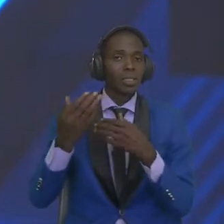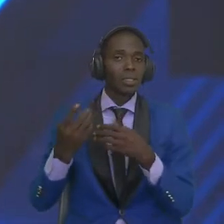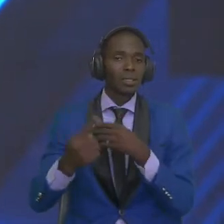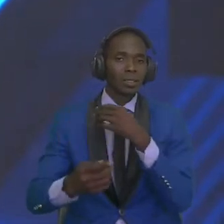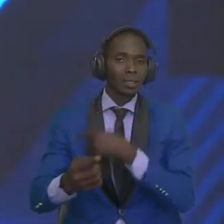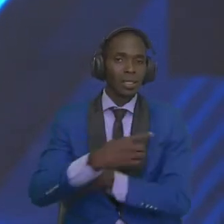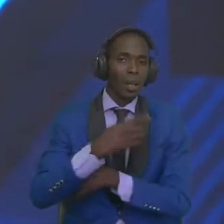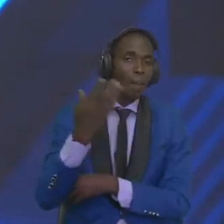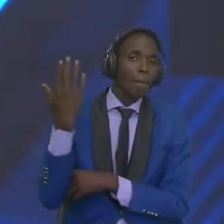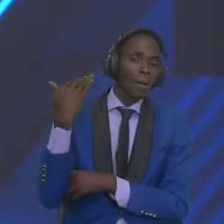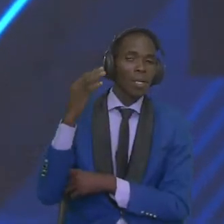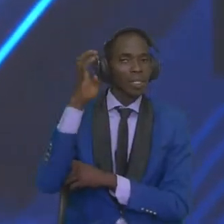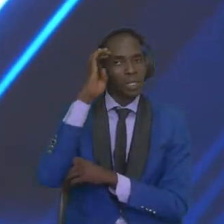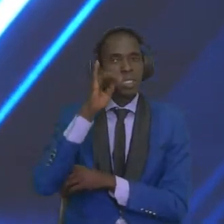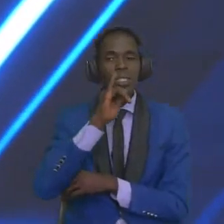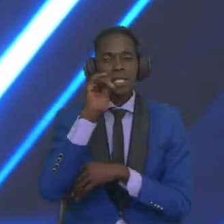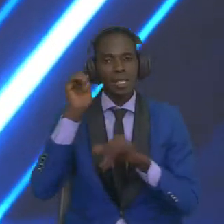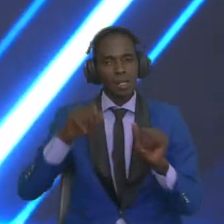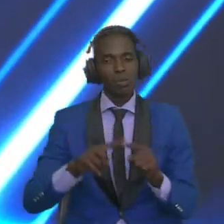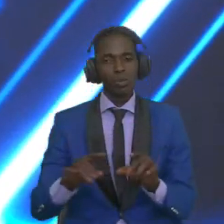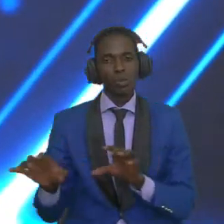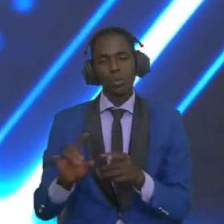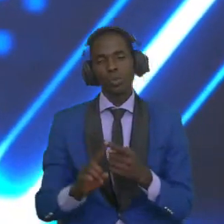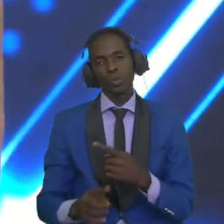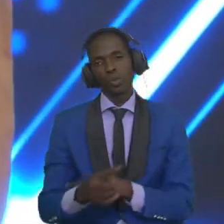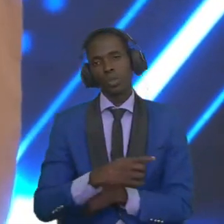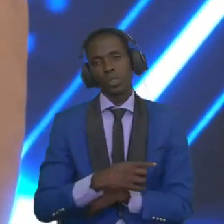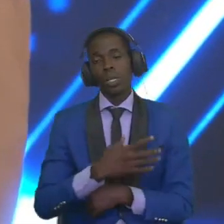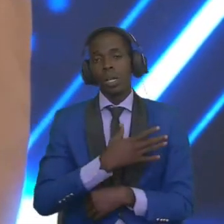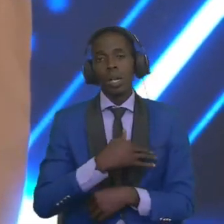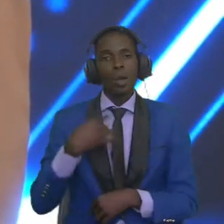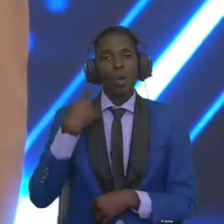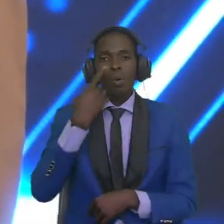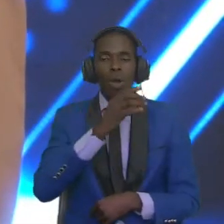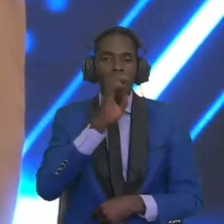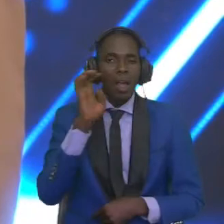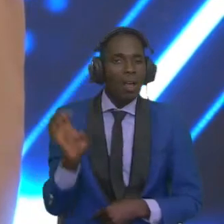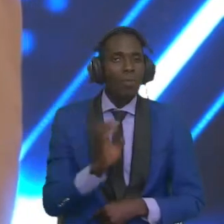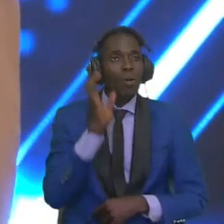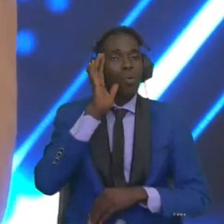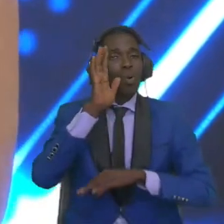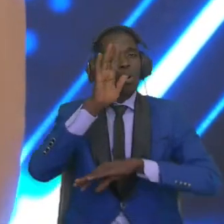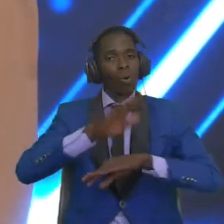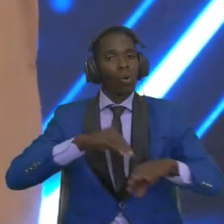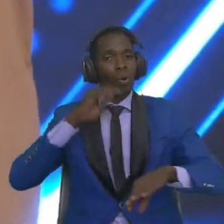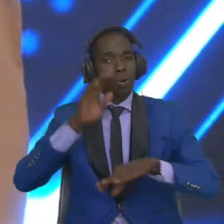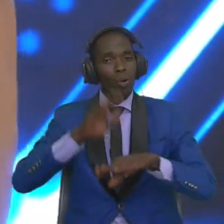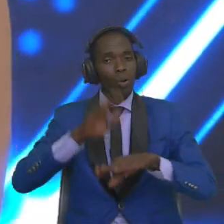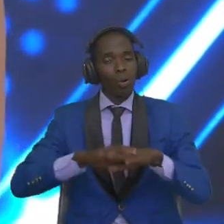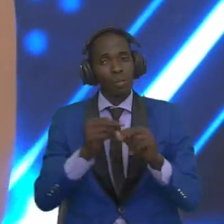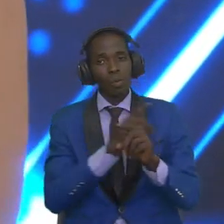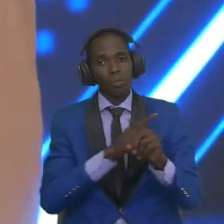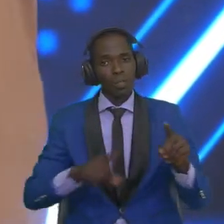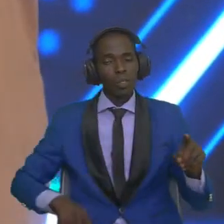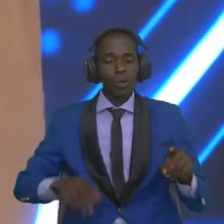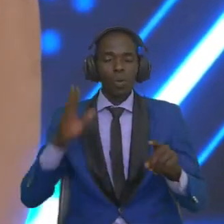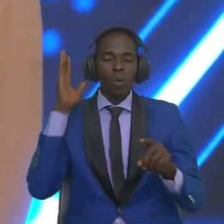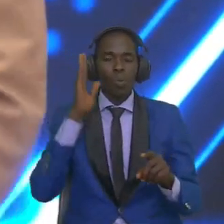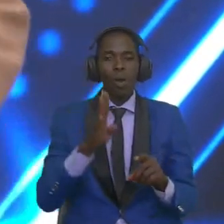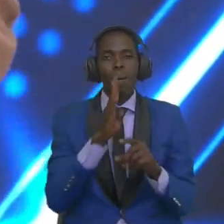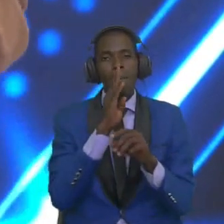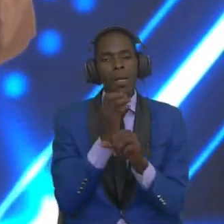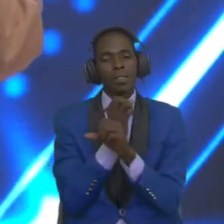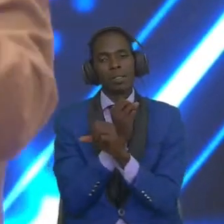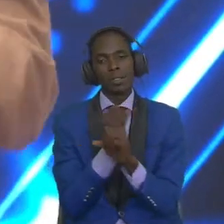still able to do today. And whosoever will call on the name of the Lord will be saved. And when